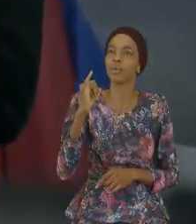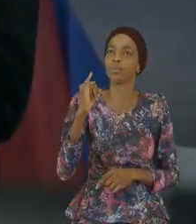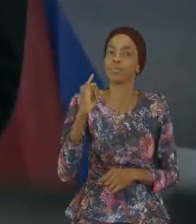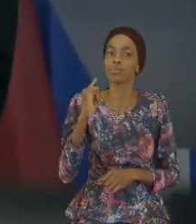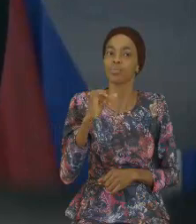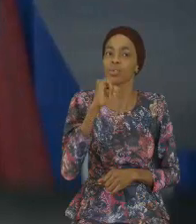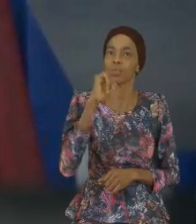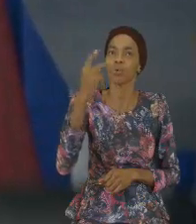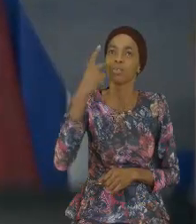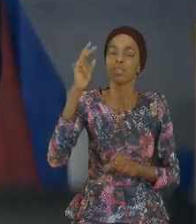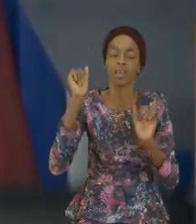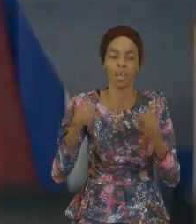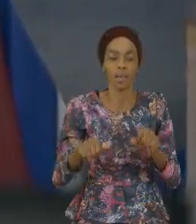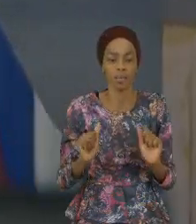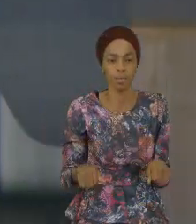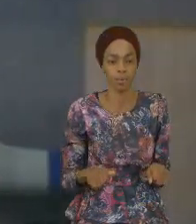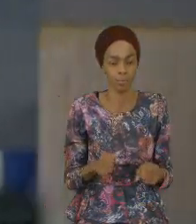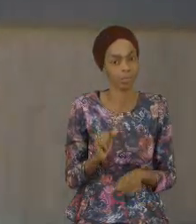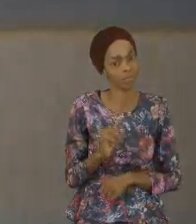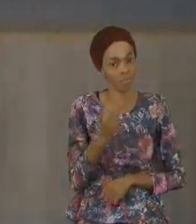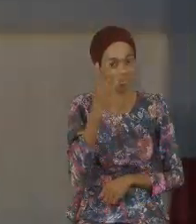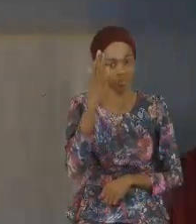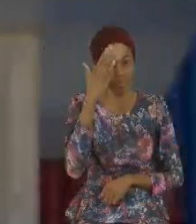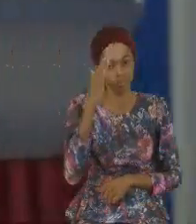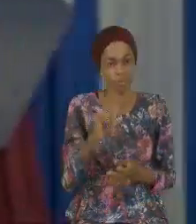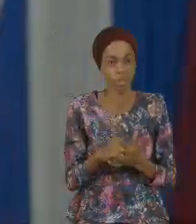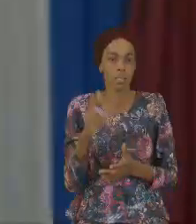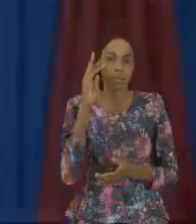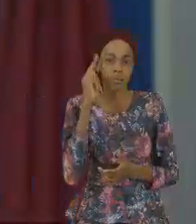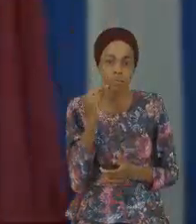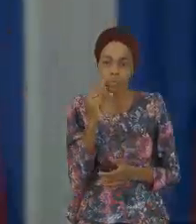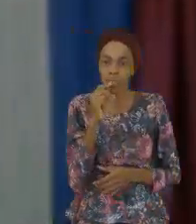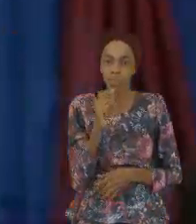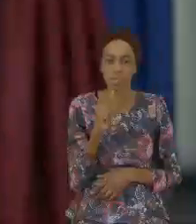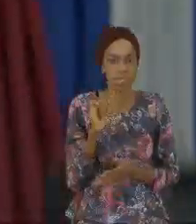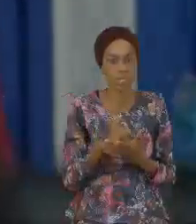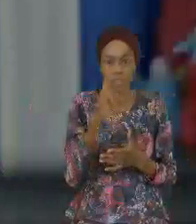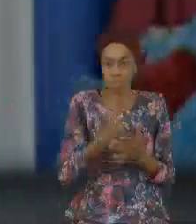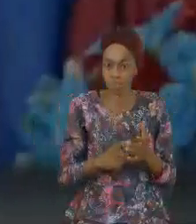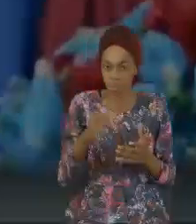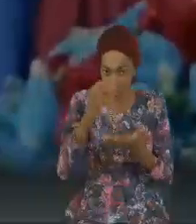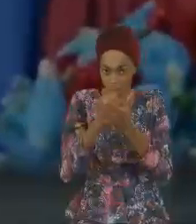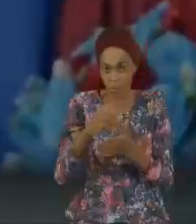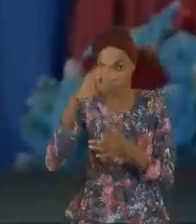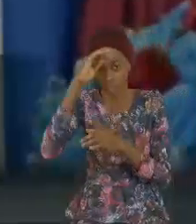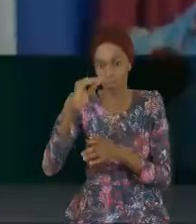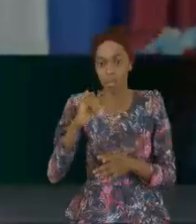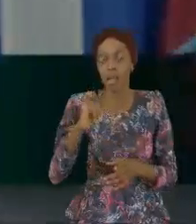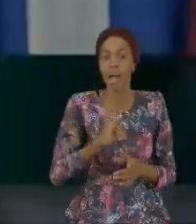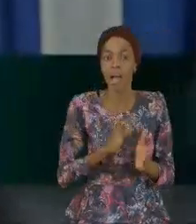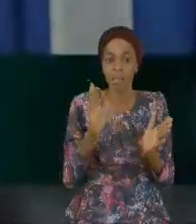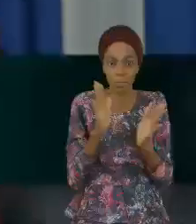is invisible. You know, Moses, that's what helped him. And I pray that